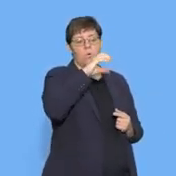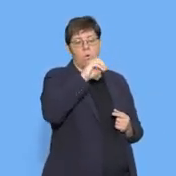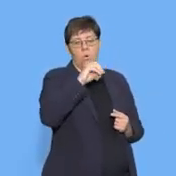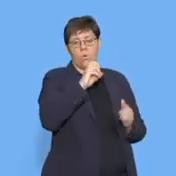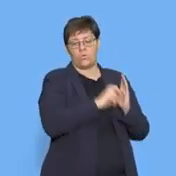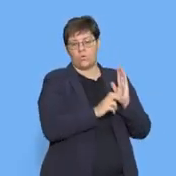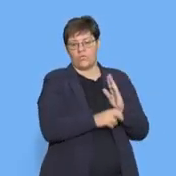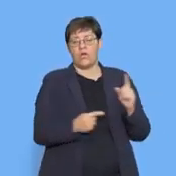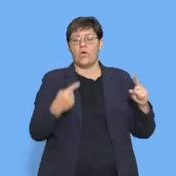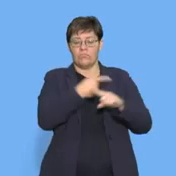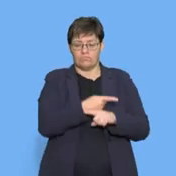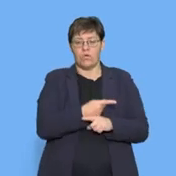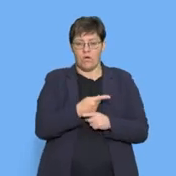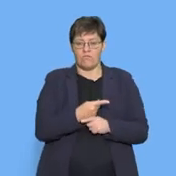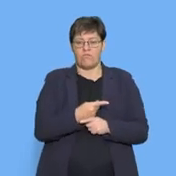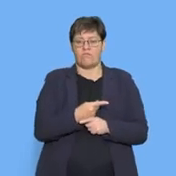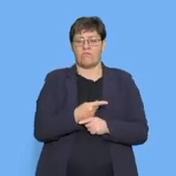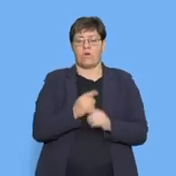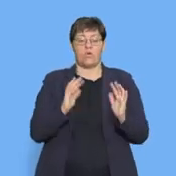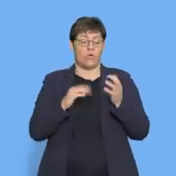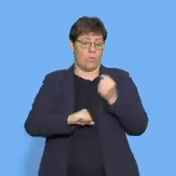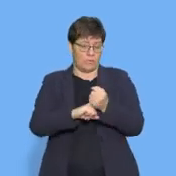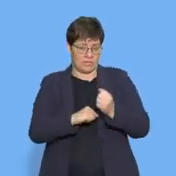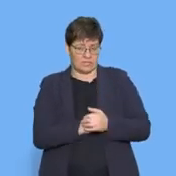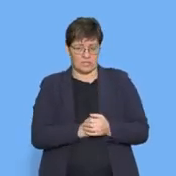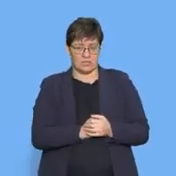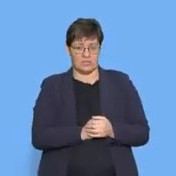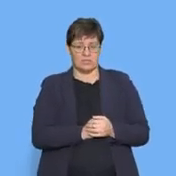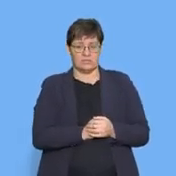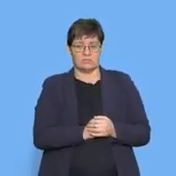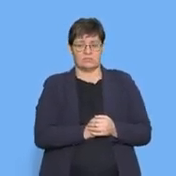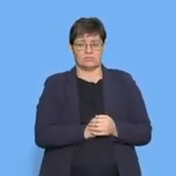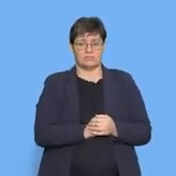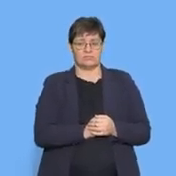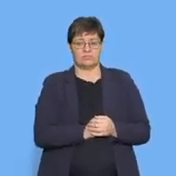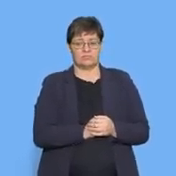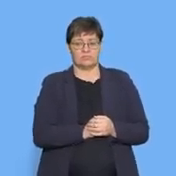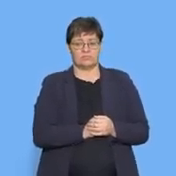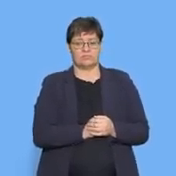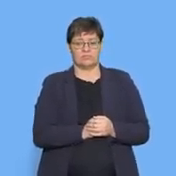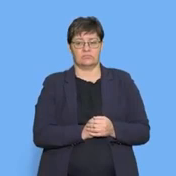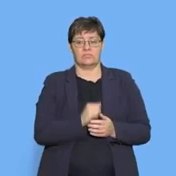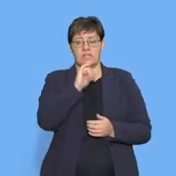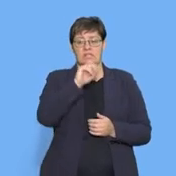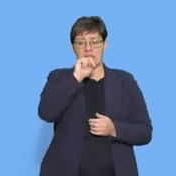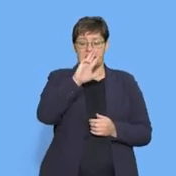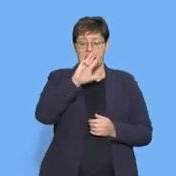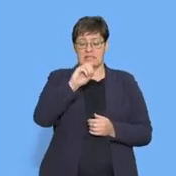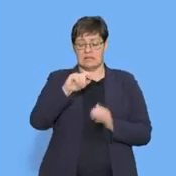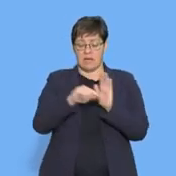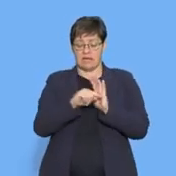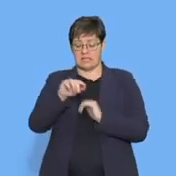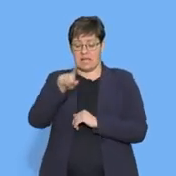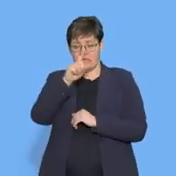the Coco rule because you find the co-ratio of the complement. So sine of 90 minus theta becomes, sine of